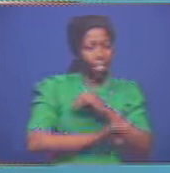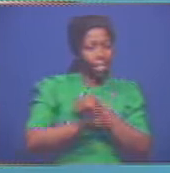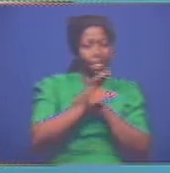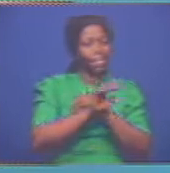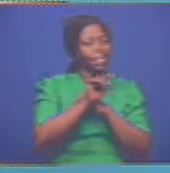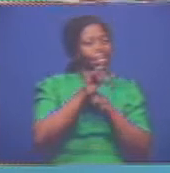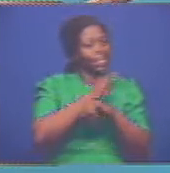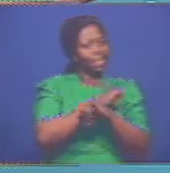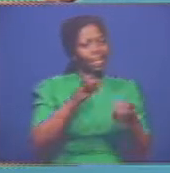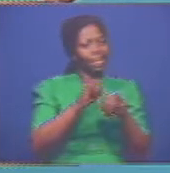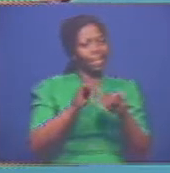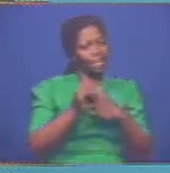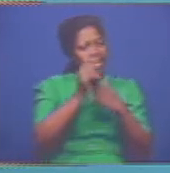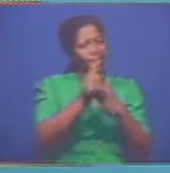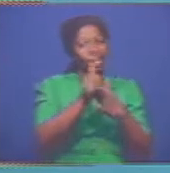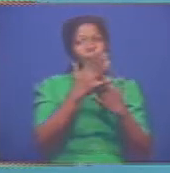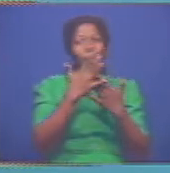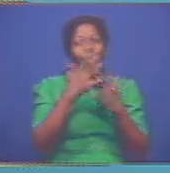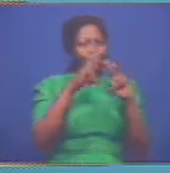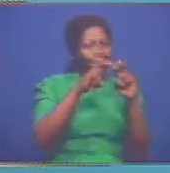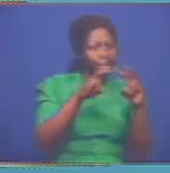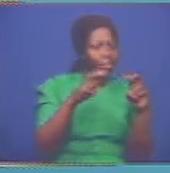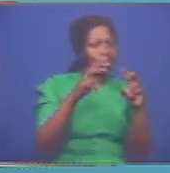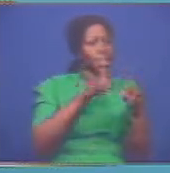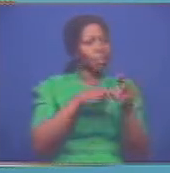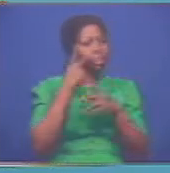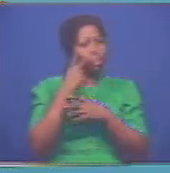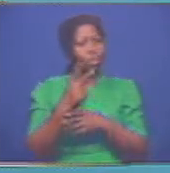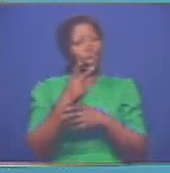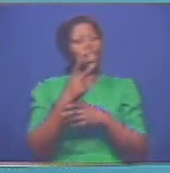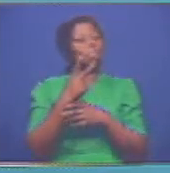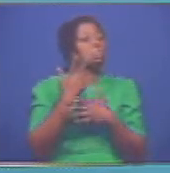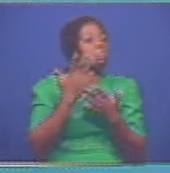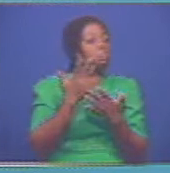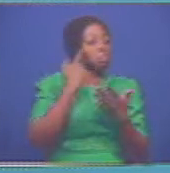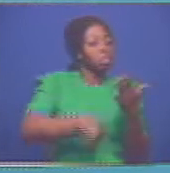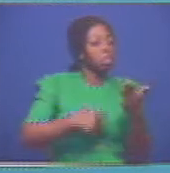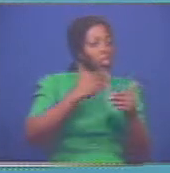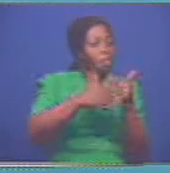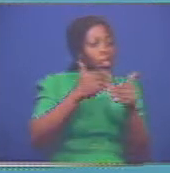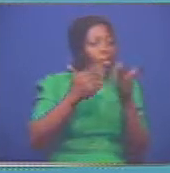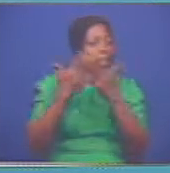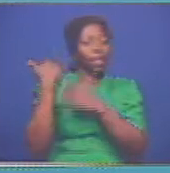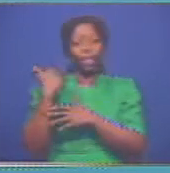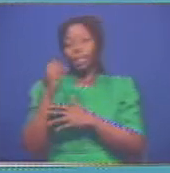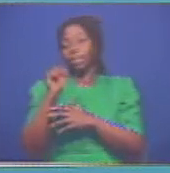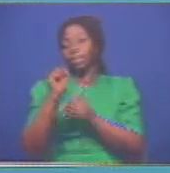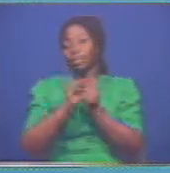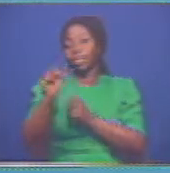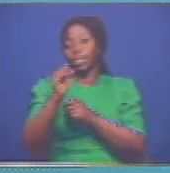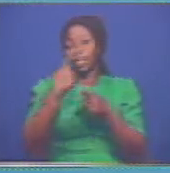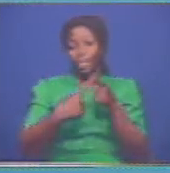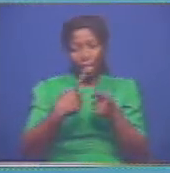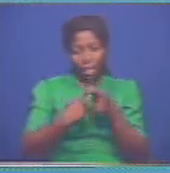been driven by speculation. When you look at the cost of material, in the last 15 years,